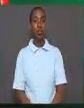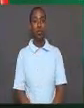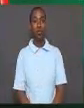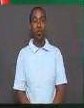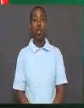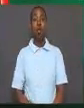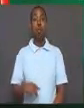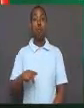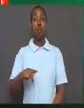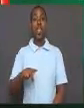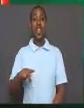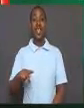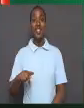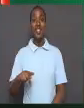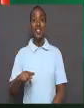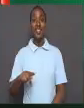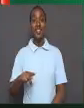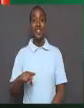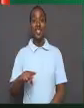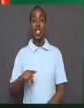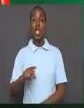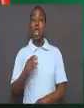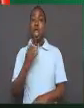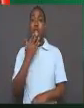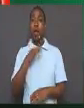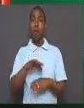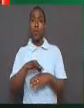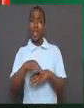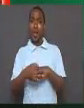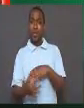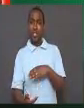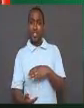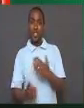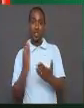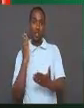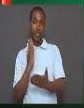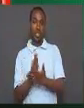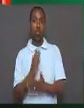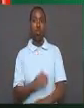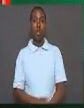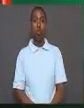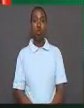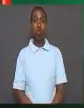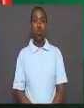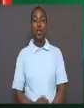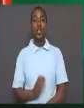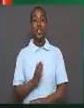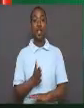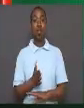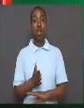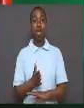Platelets stop the bleeding from open cuts and wounds, and they work to